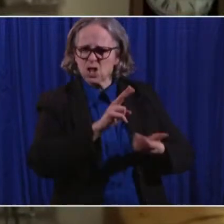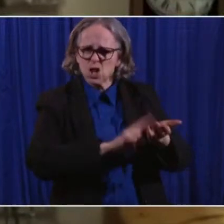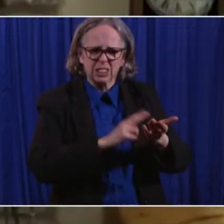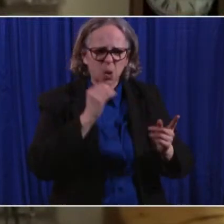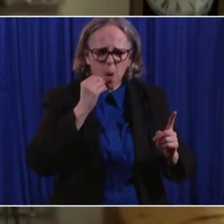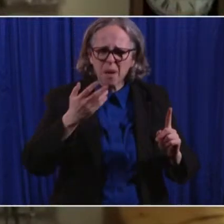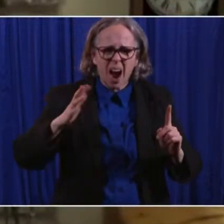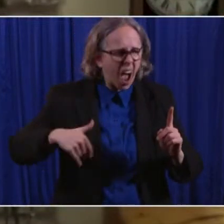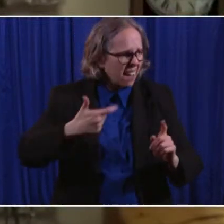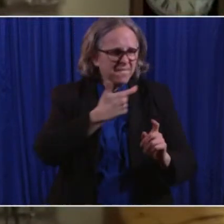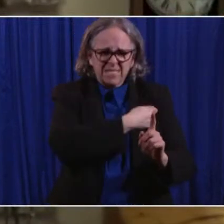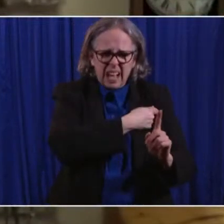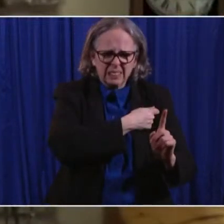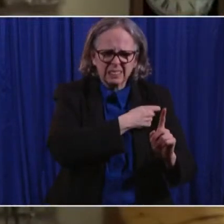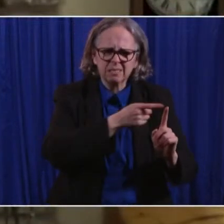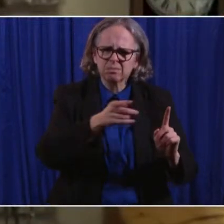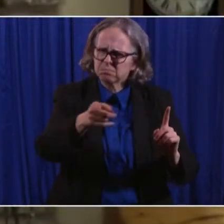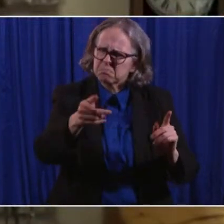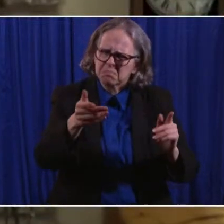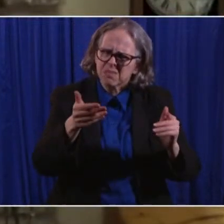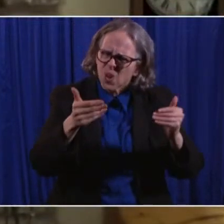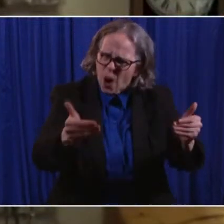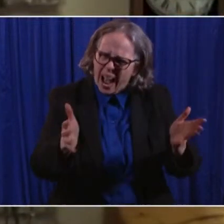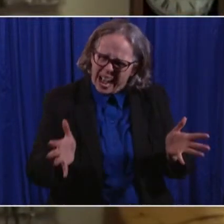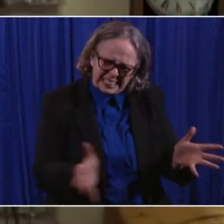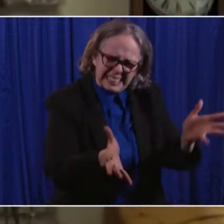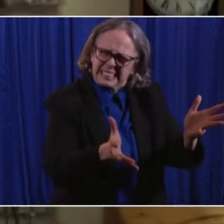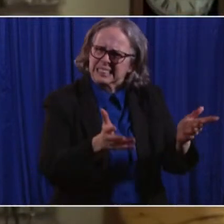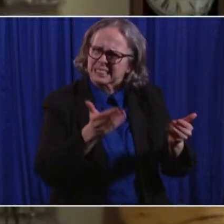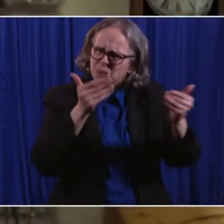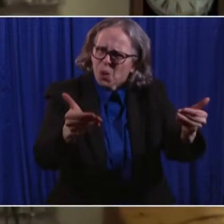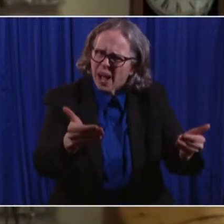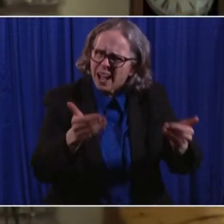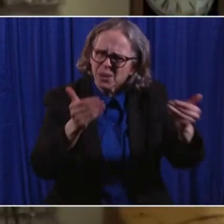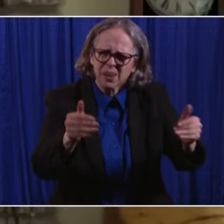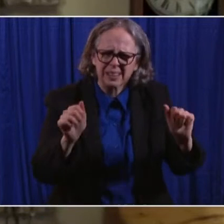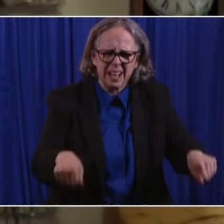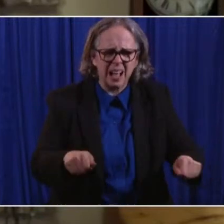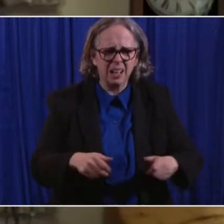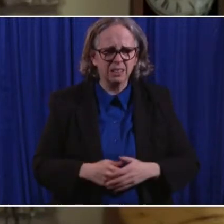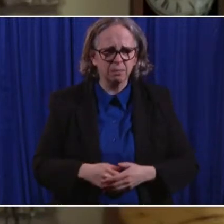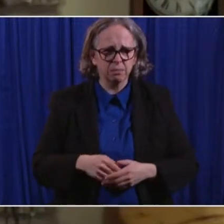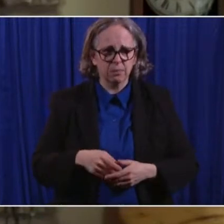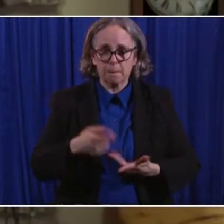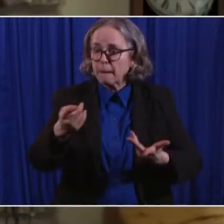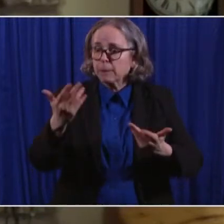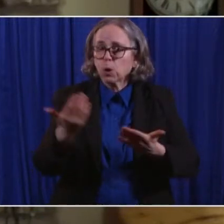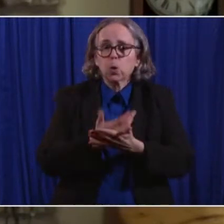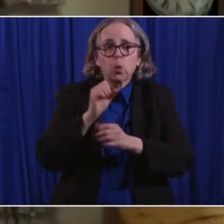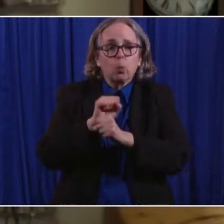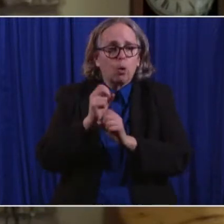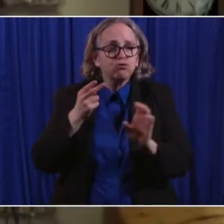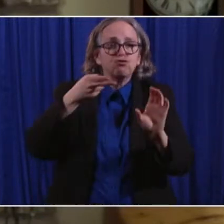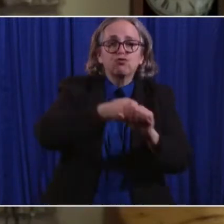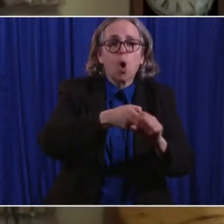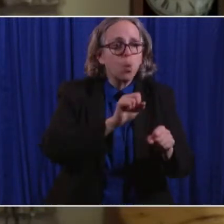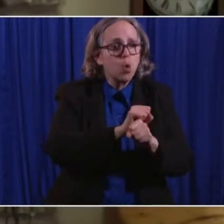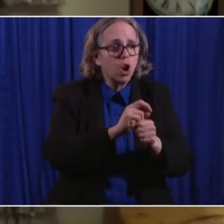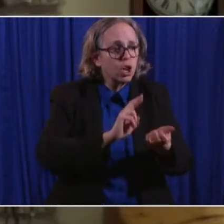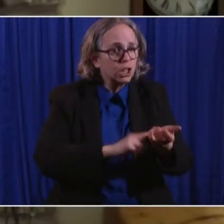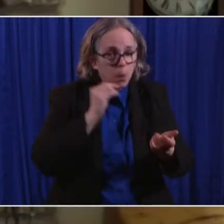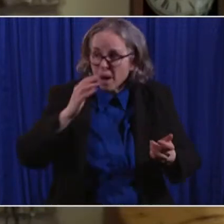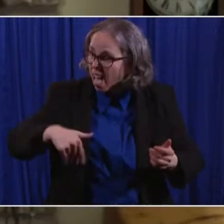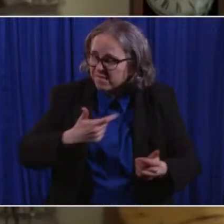get vaccinated. If you are a new employee in a nursing home and you've not been vaccinated, you can get vaccinated. If you